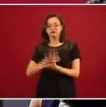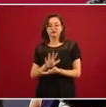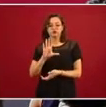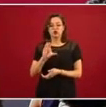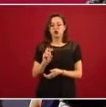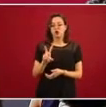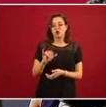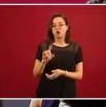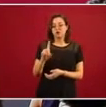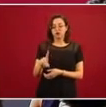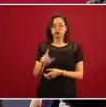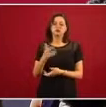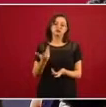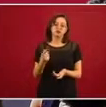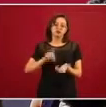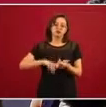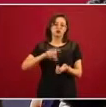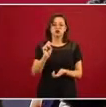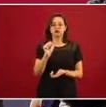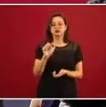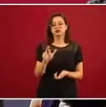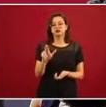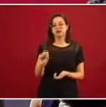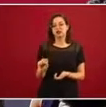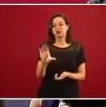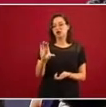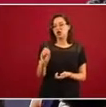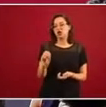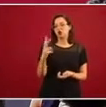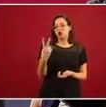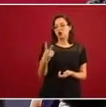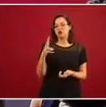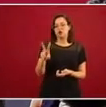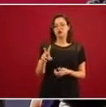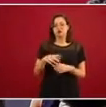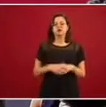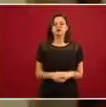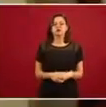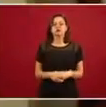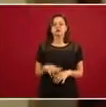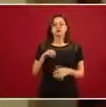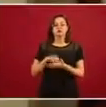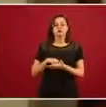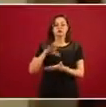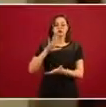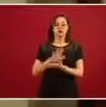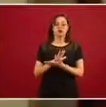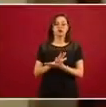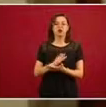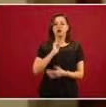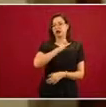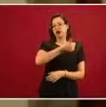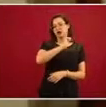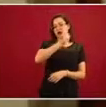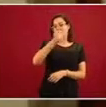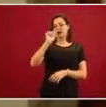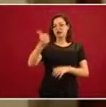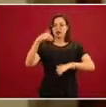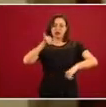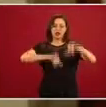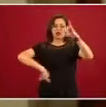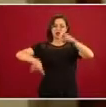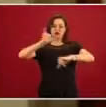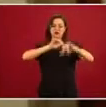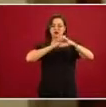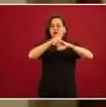of confirmed cases. And remember, these cases are registered in the platform that